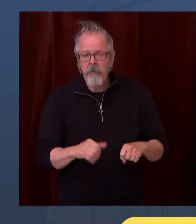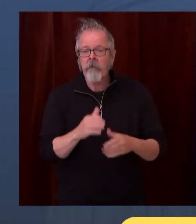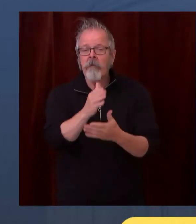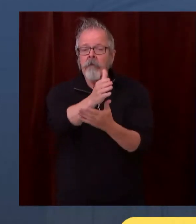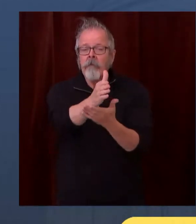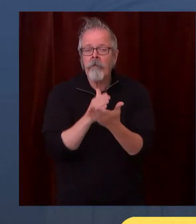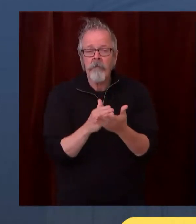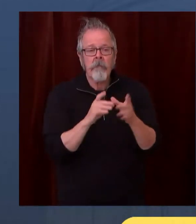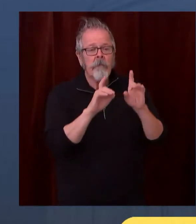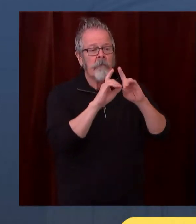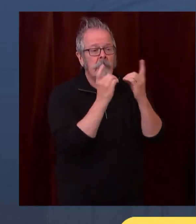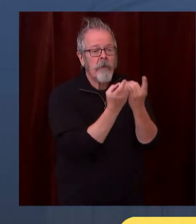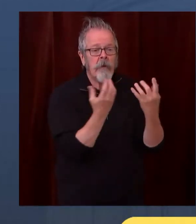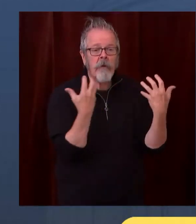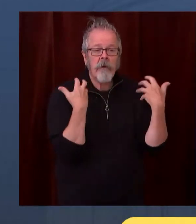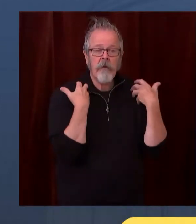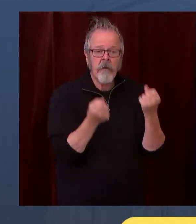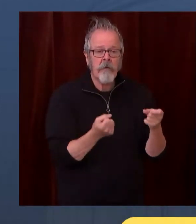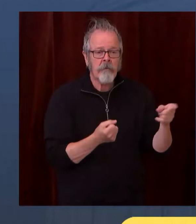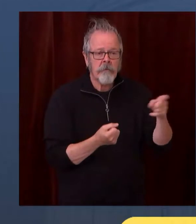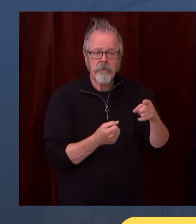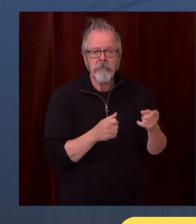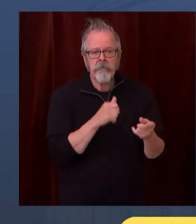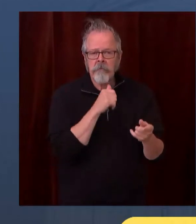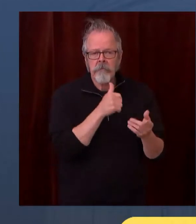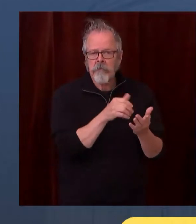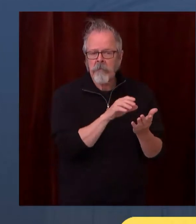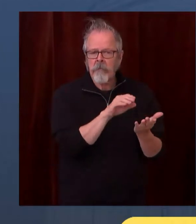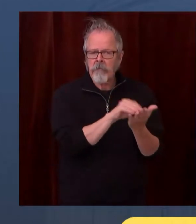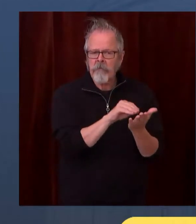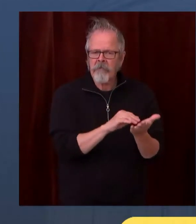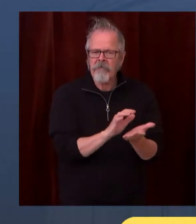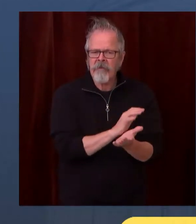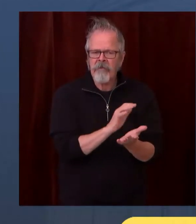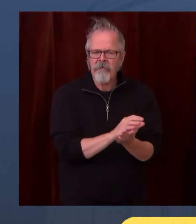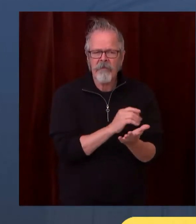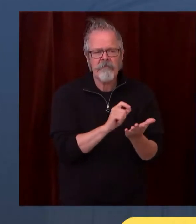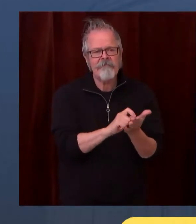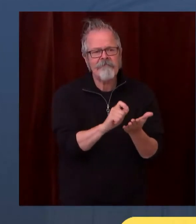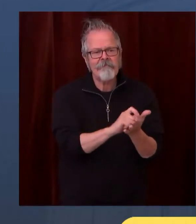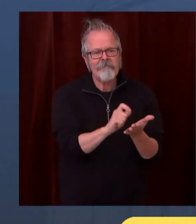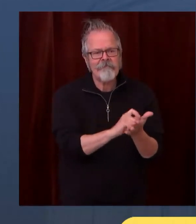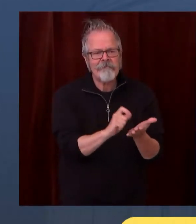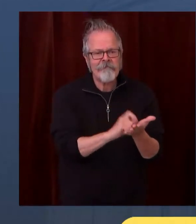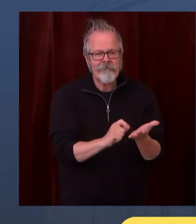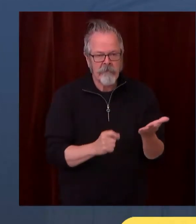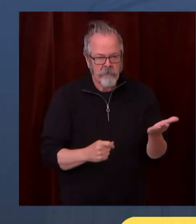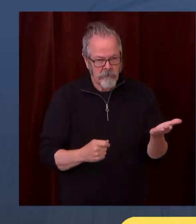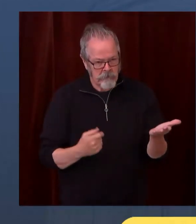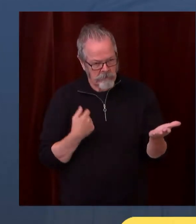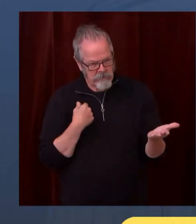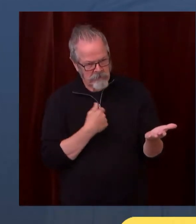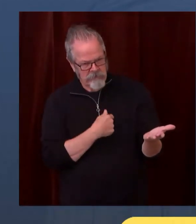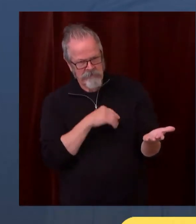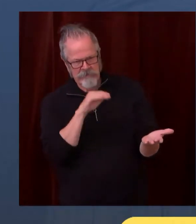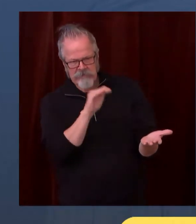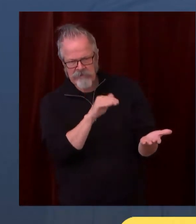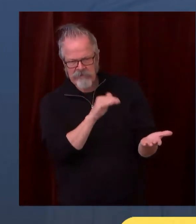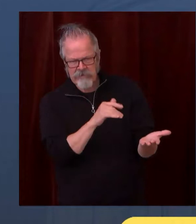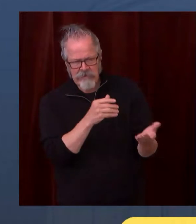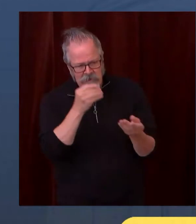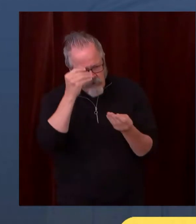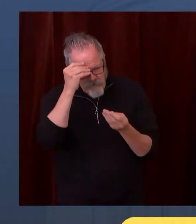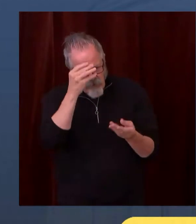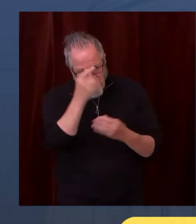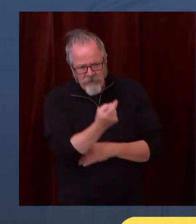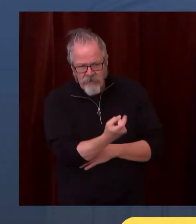hand, by paper, and we're looking forward to getting to that place where we can get those data consistent across all the